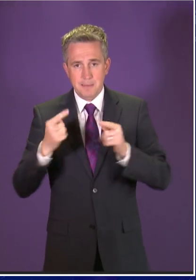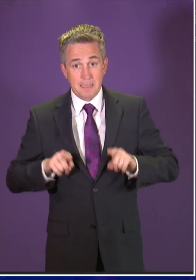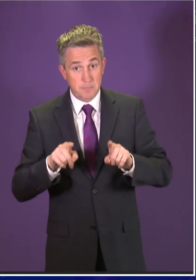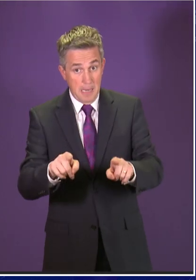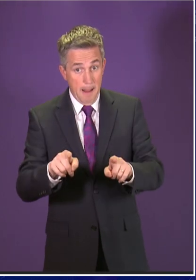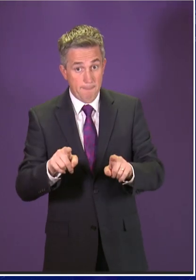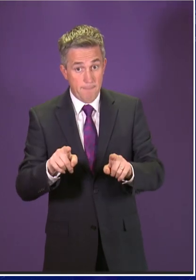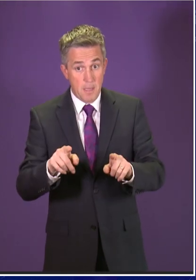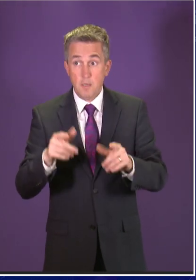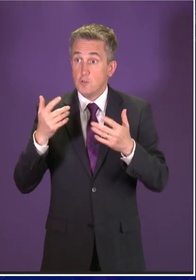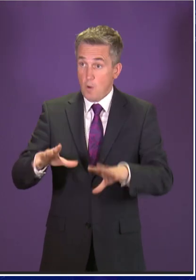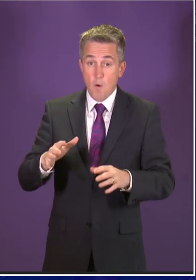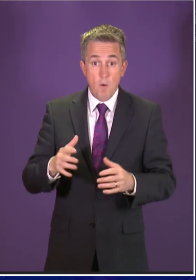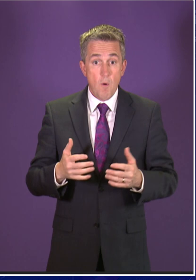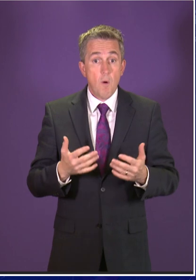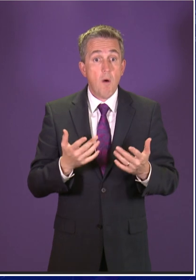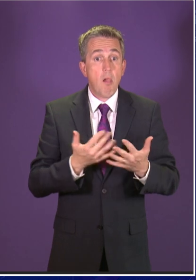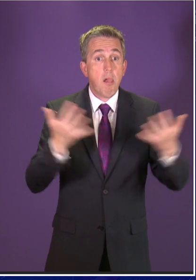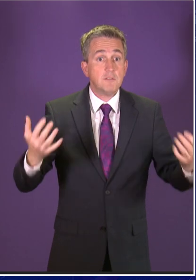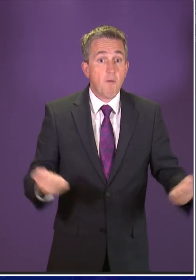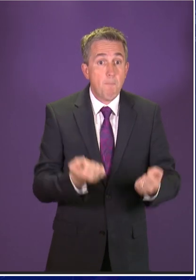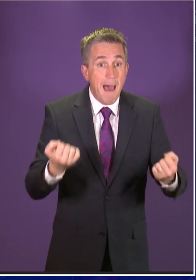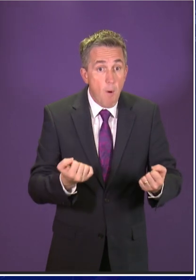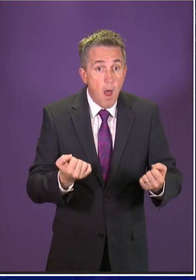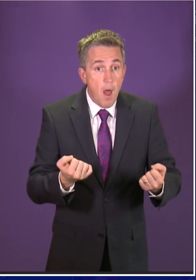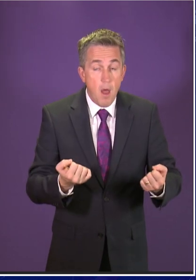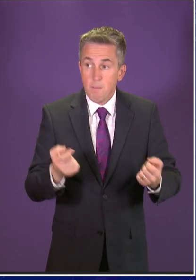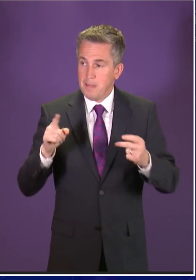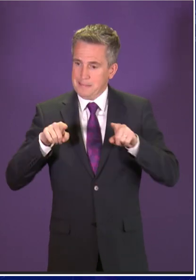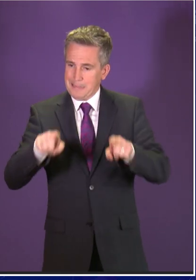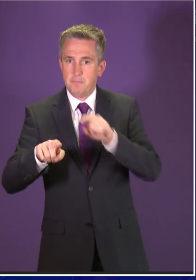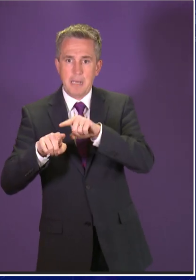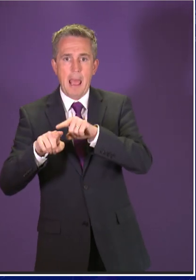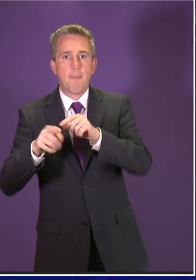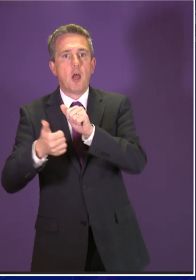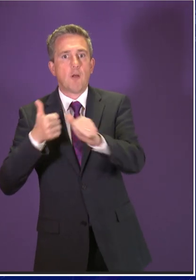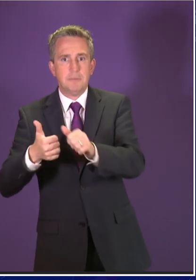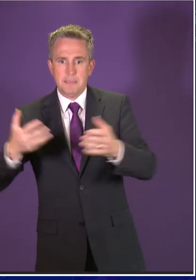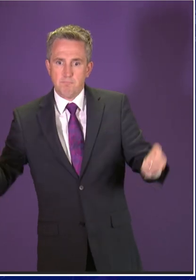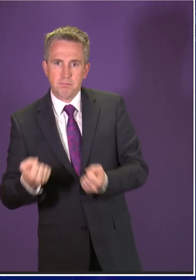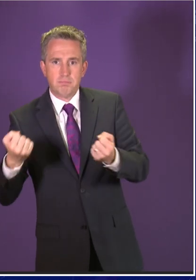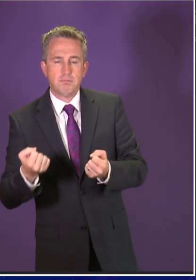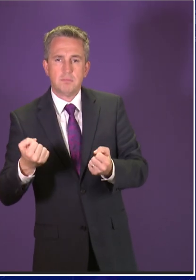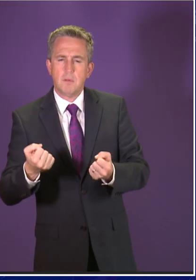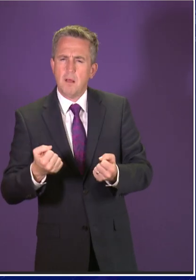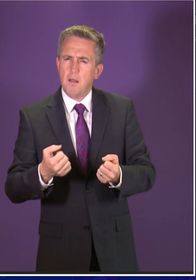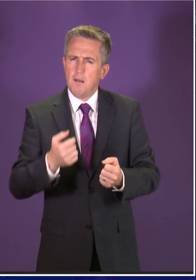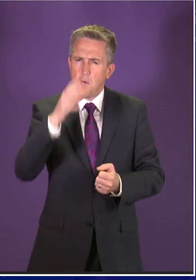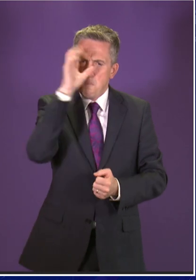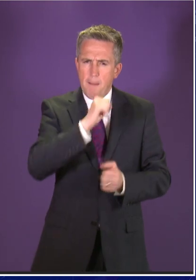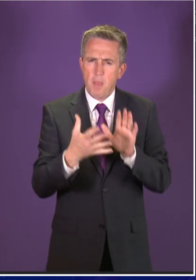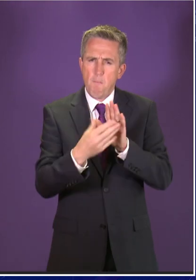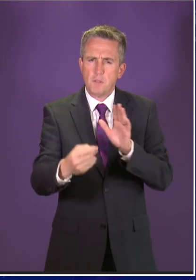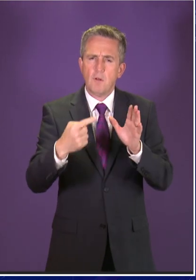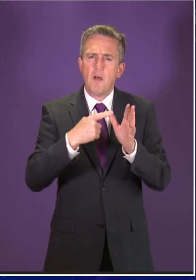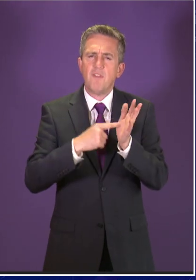an incredible distribution of power and an incredible concentration of power at exactly the same time. It's sort of like the model of the atom, right? Another great